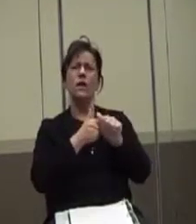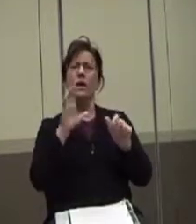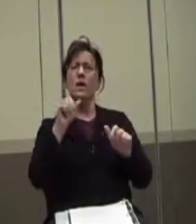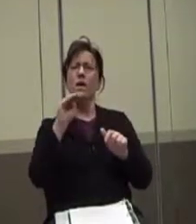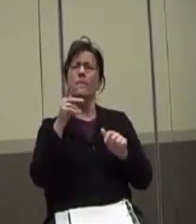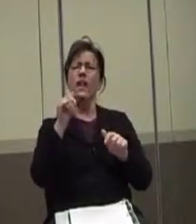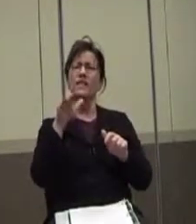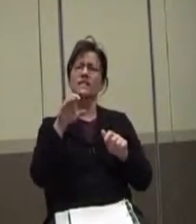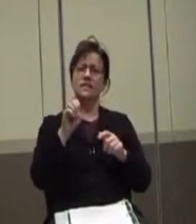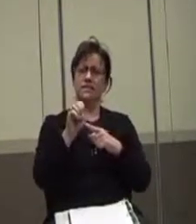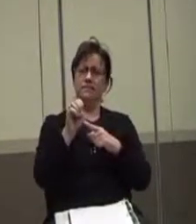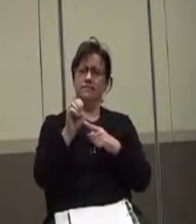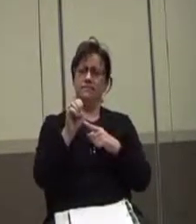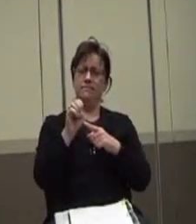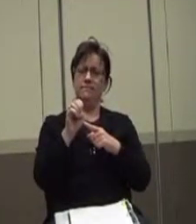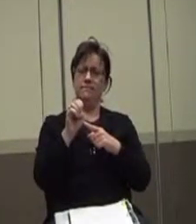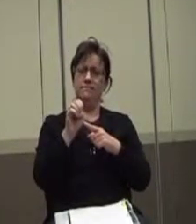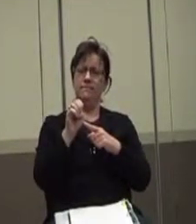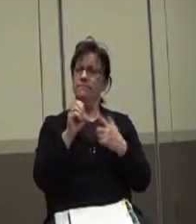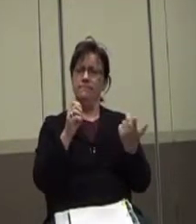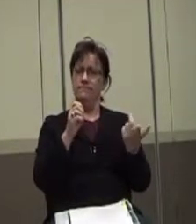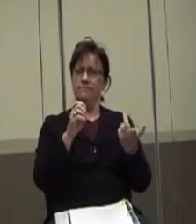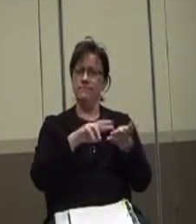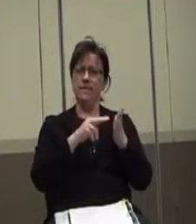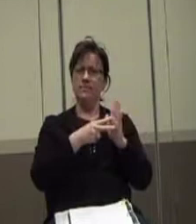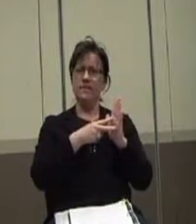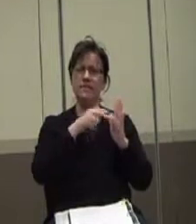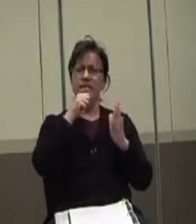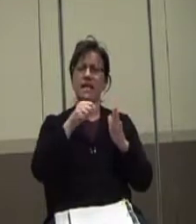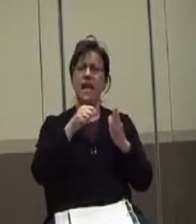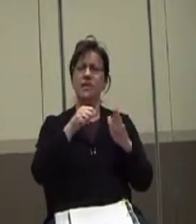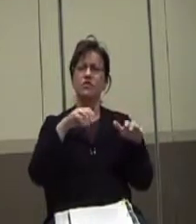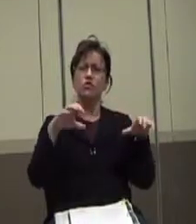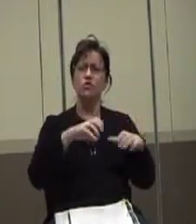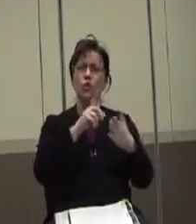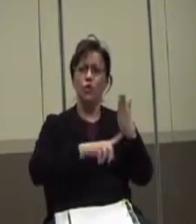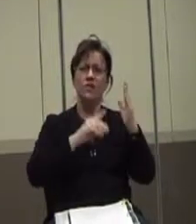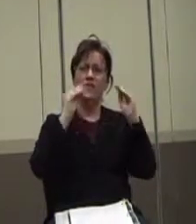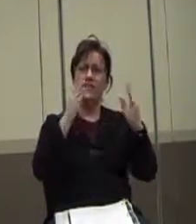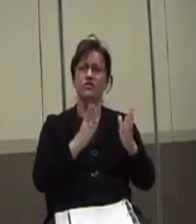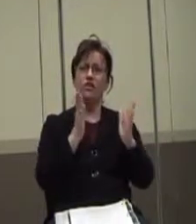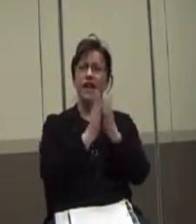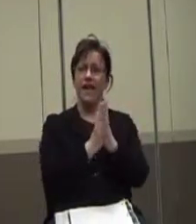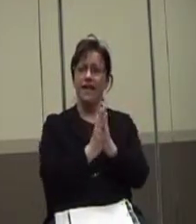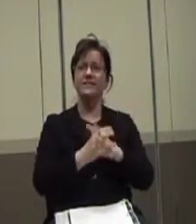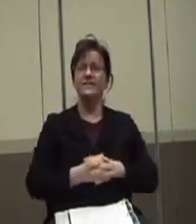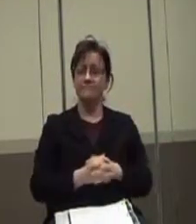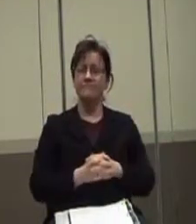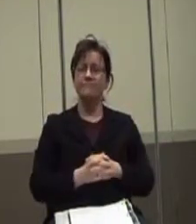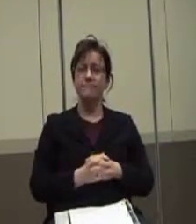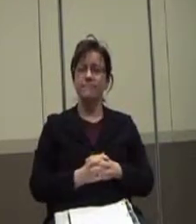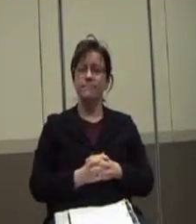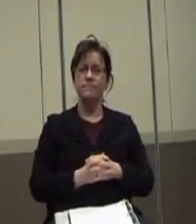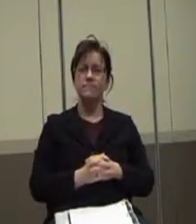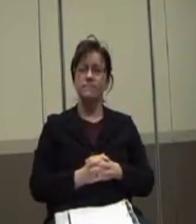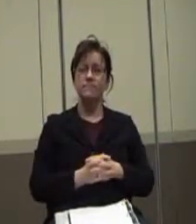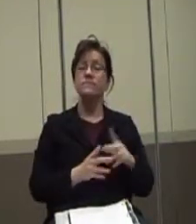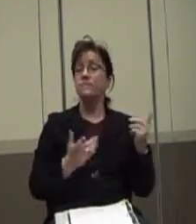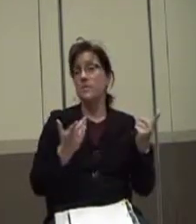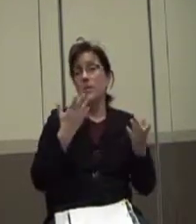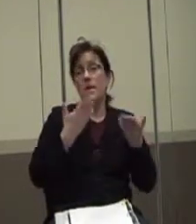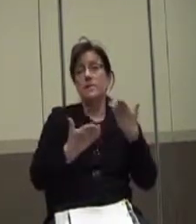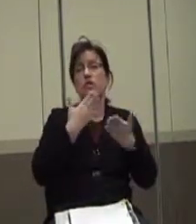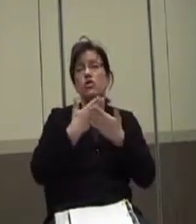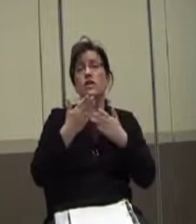Isn't compliance, non-compliance, kind of a student fails to initiate an activity upon given a request? Right? Which might be a good operational definition for